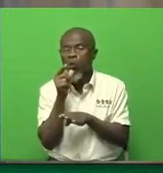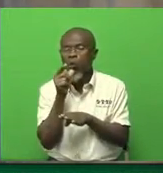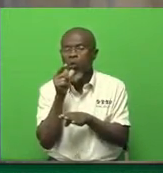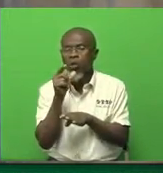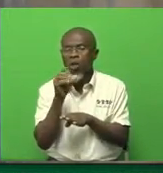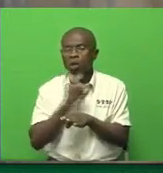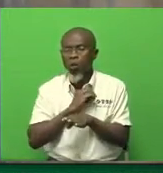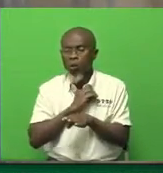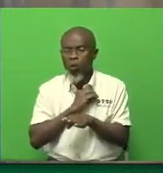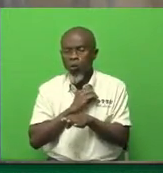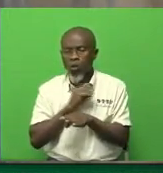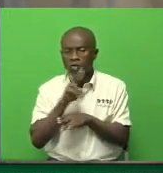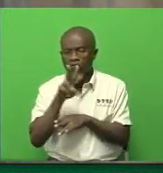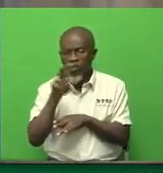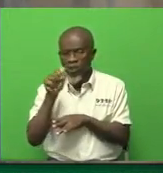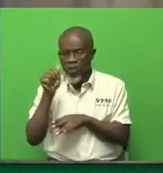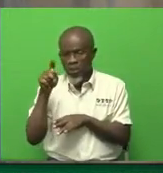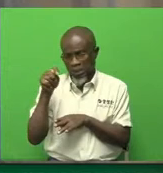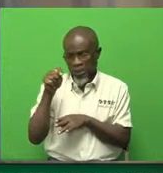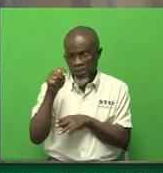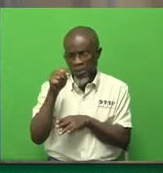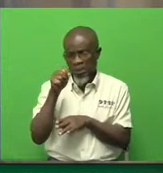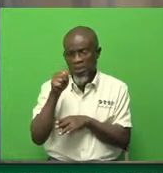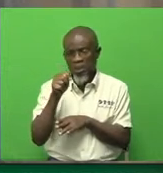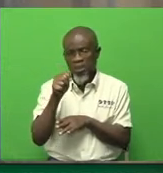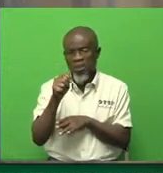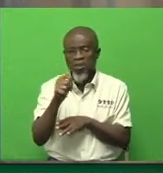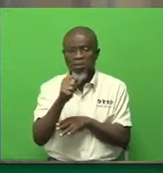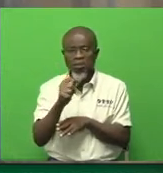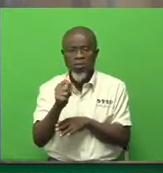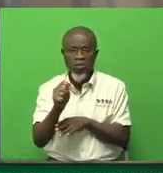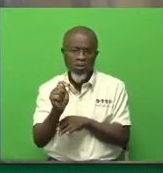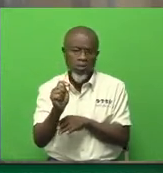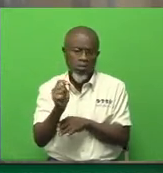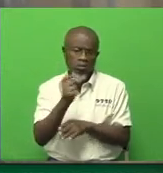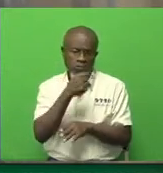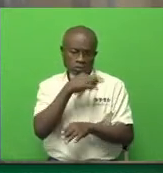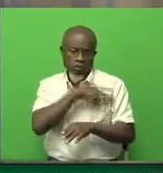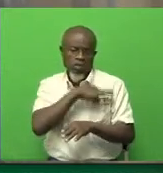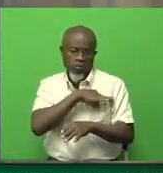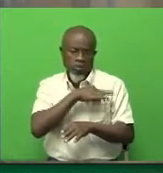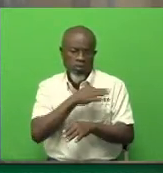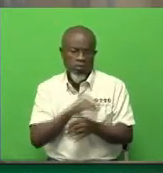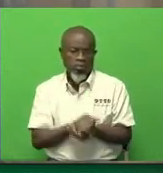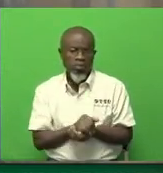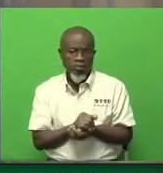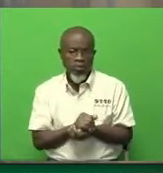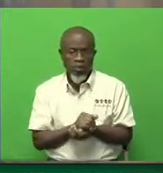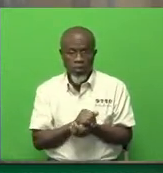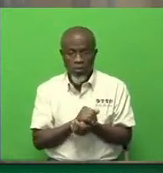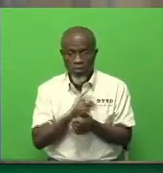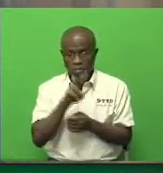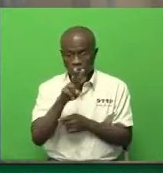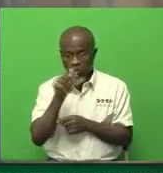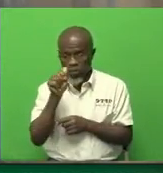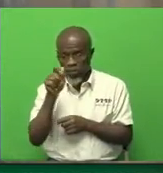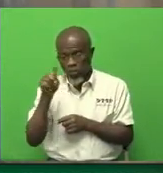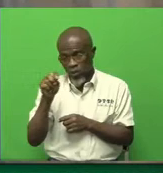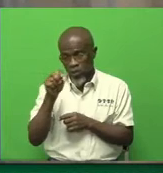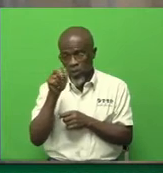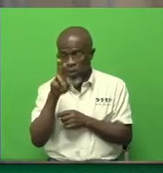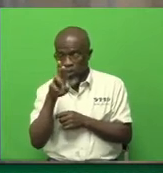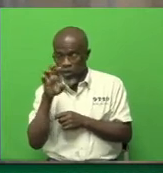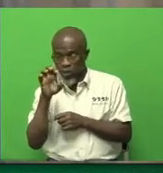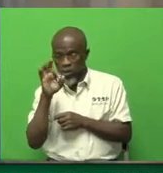refunds so Millions of value-added tax refunds continue to be a